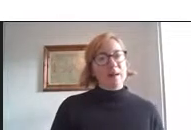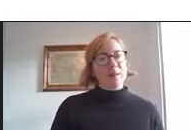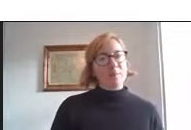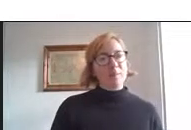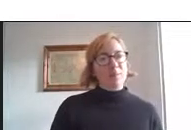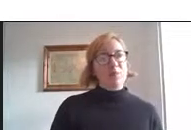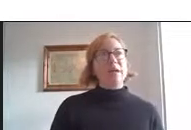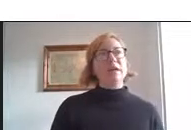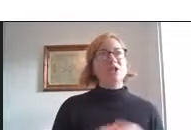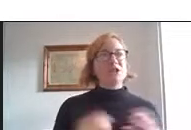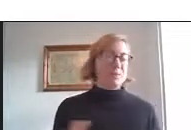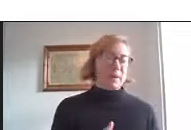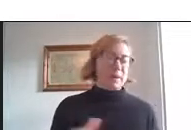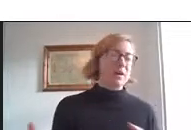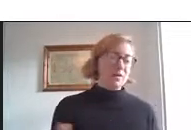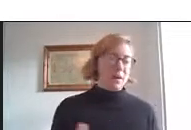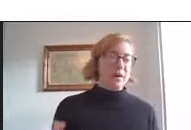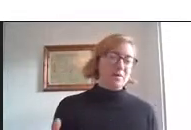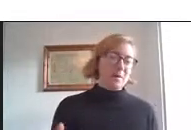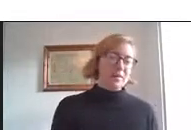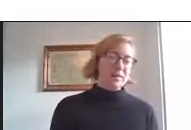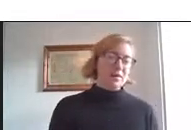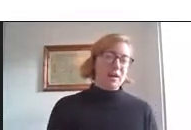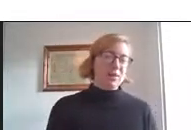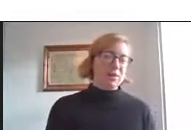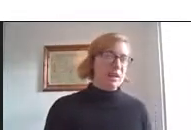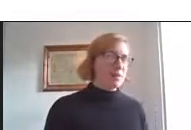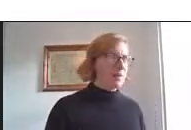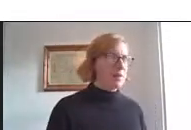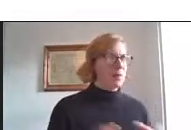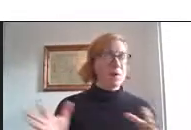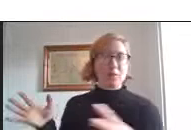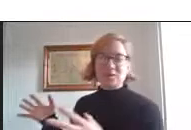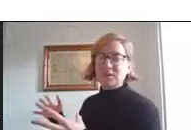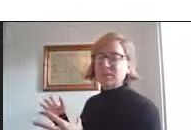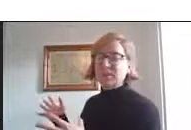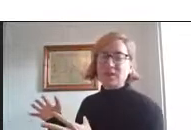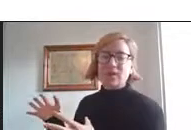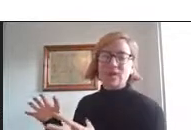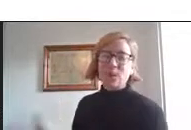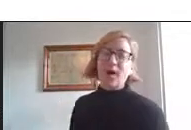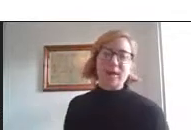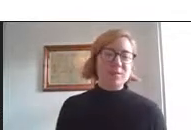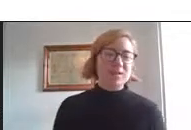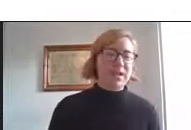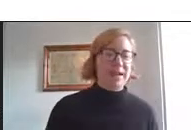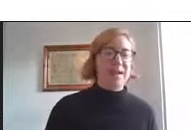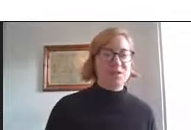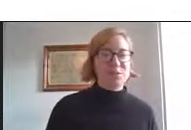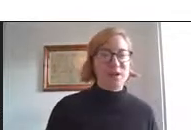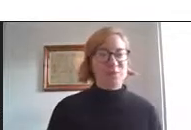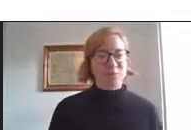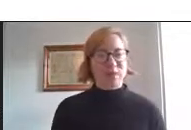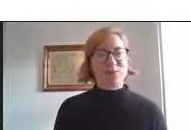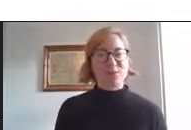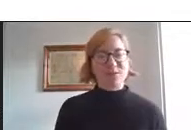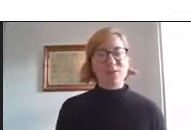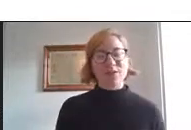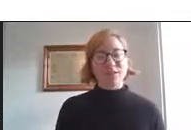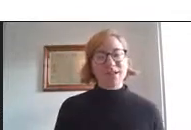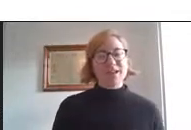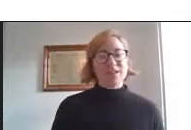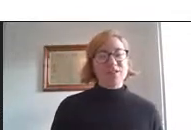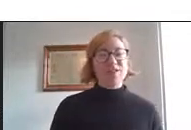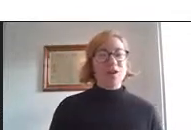this, but really it should be kind of guided by a speech and language therapist. But we'll come on to kind of why, particularly in our situation, why that's